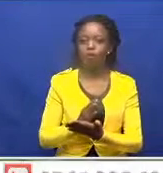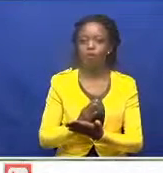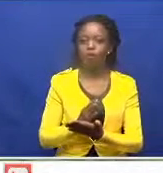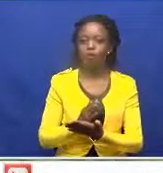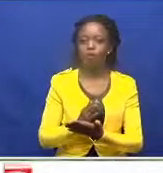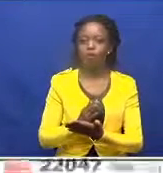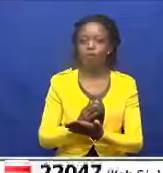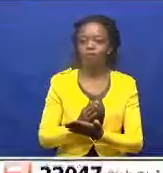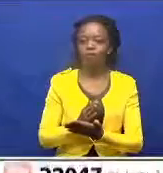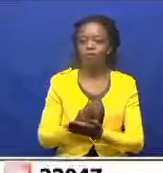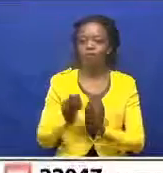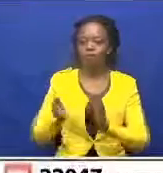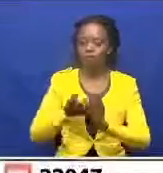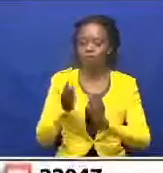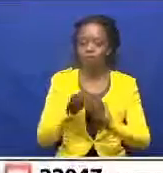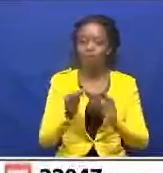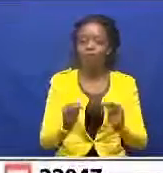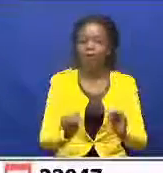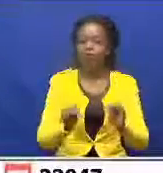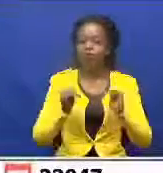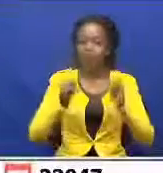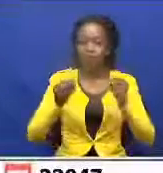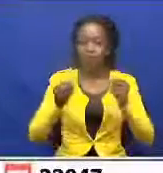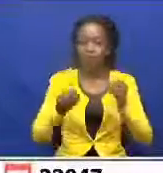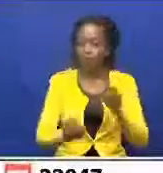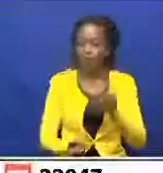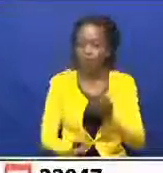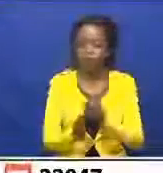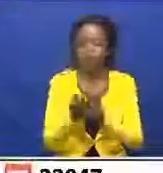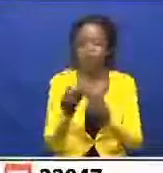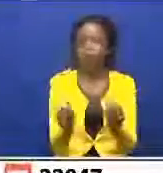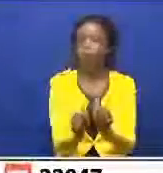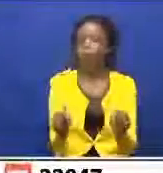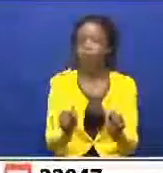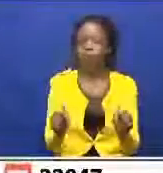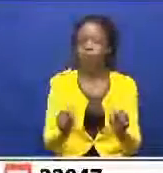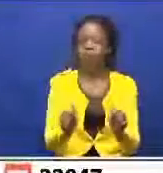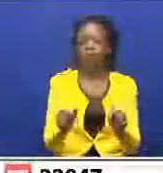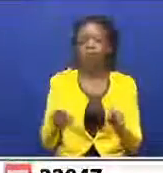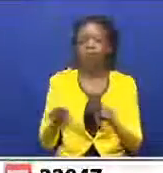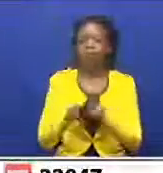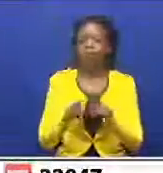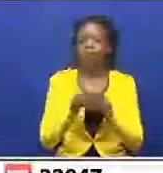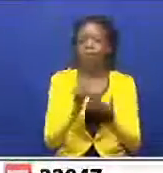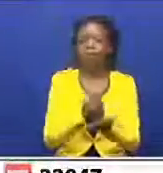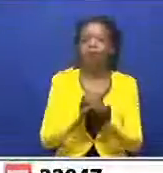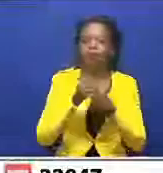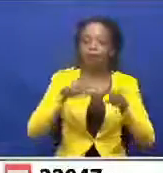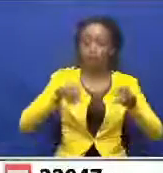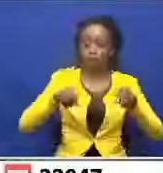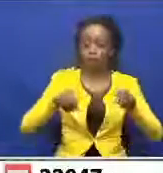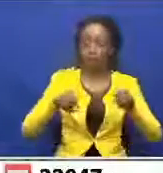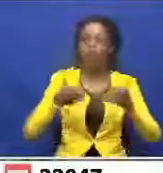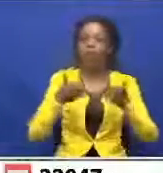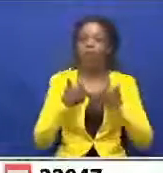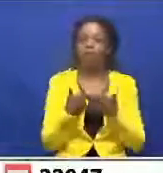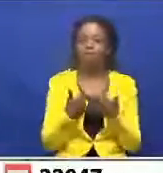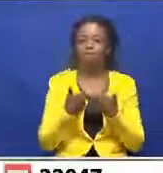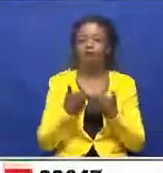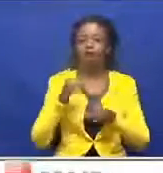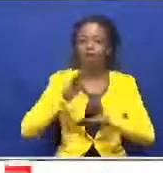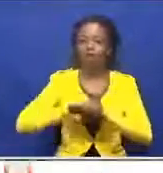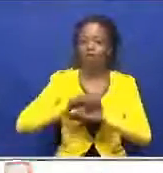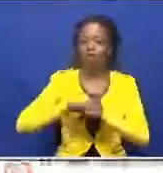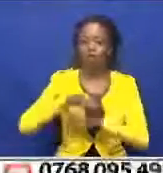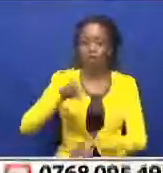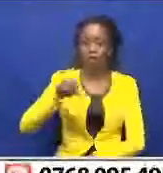It's taken up very fast. It breaks into the soil very well. And it also helps the soil maintain a very good